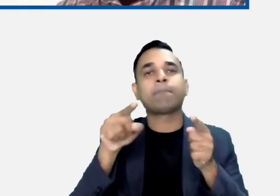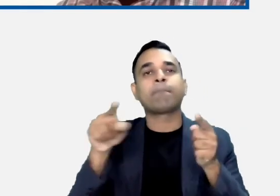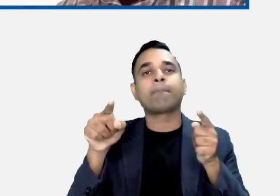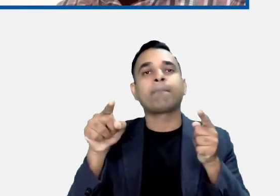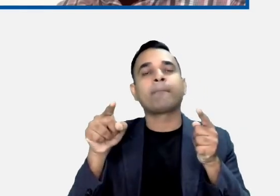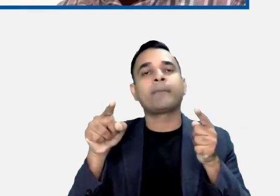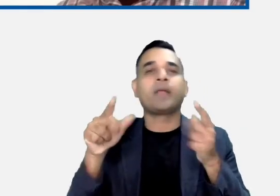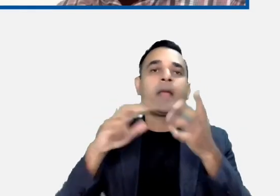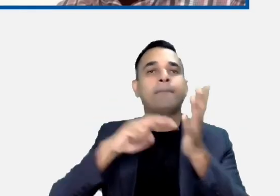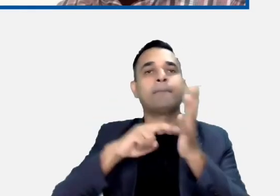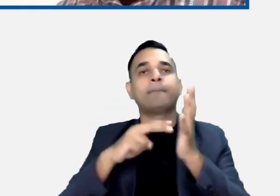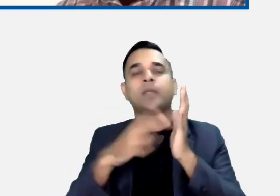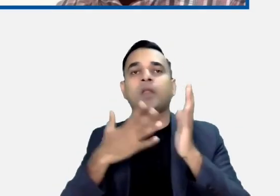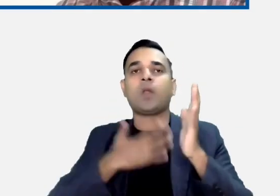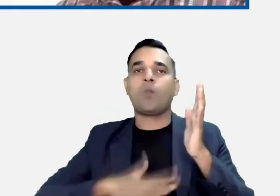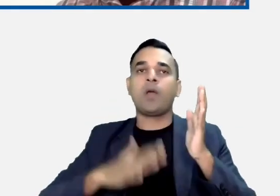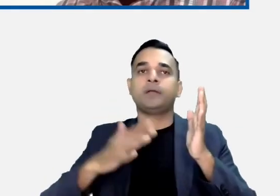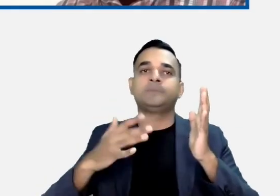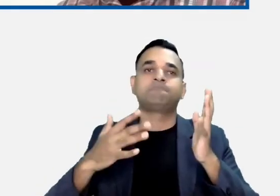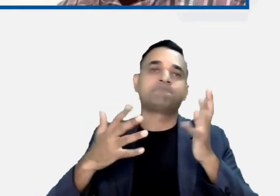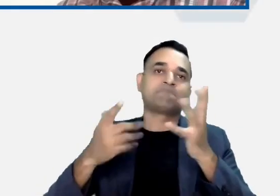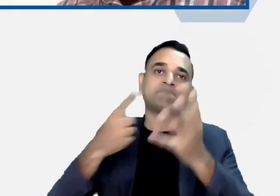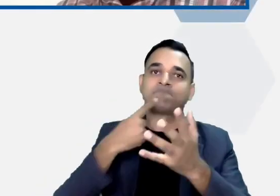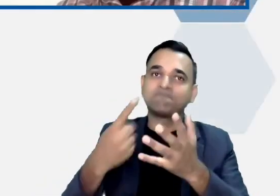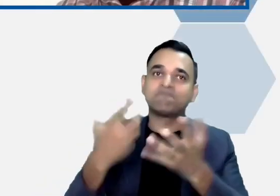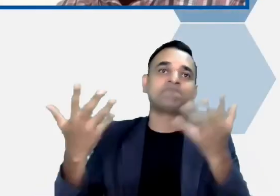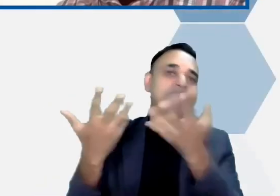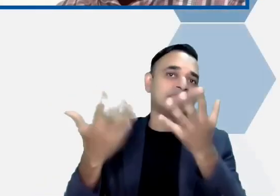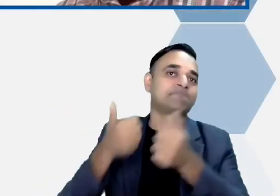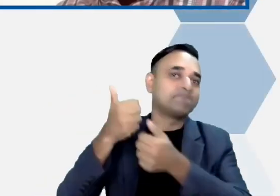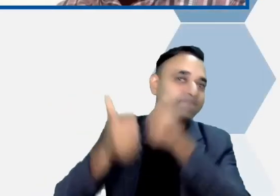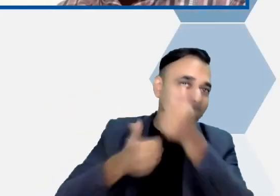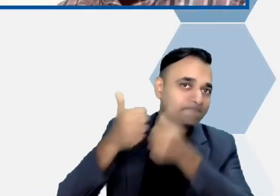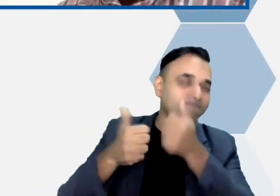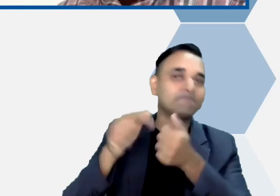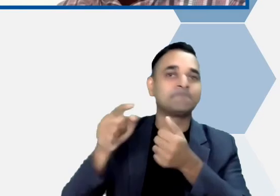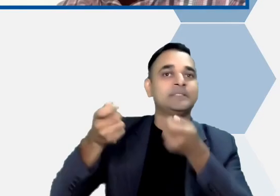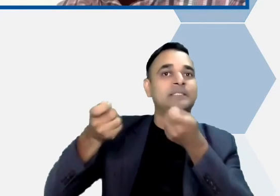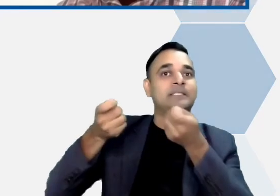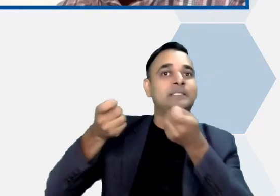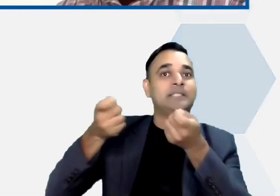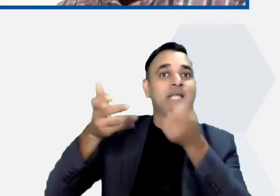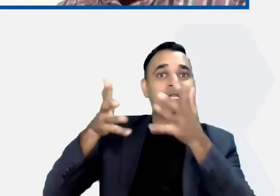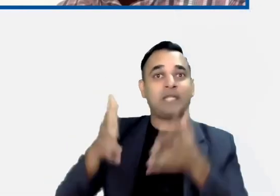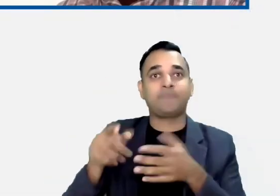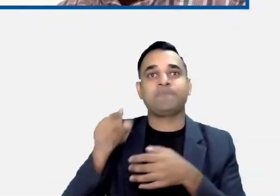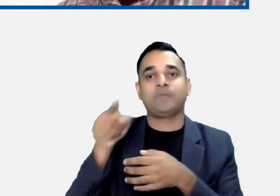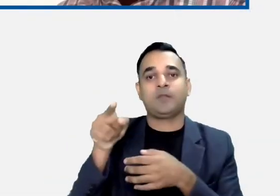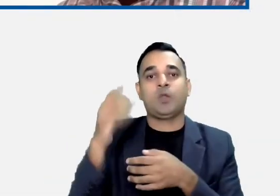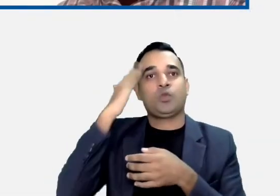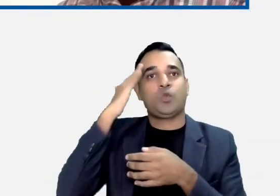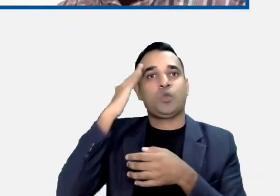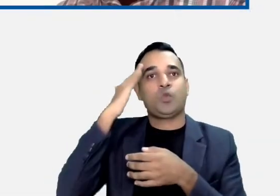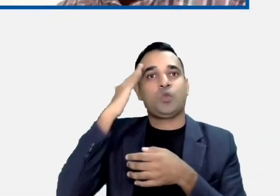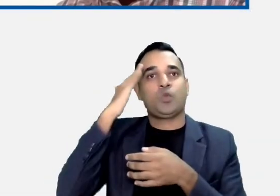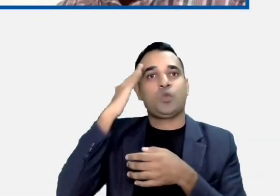team for excellent, comprehensive, what I think is an excellent and comprehensive document that I think